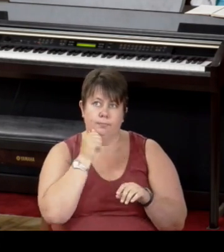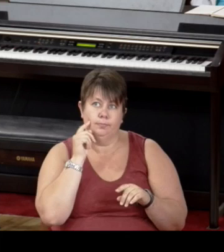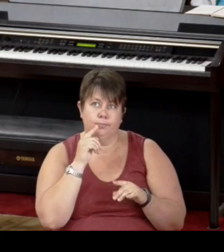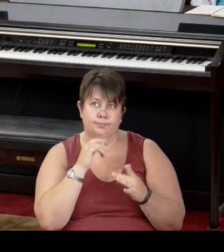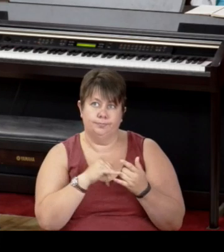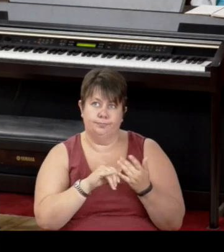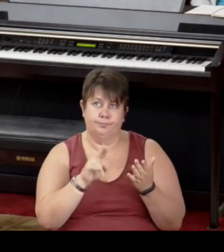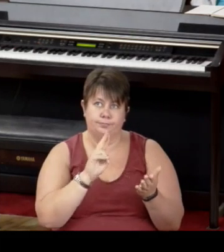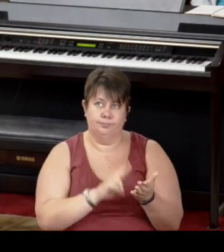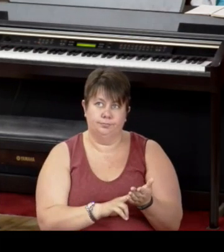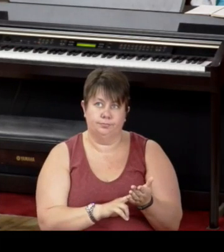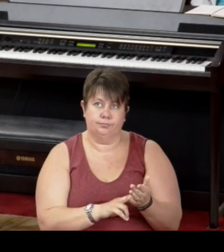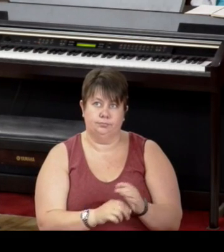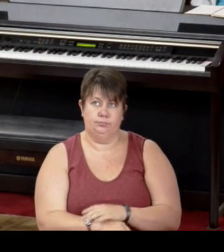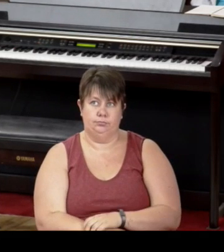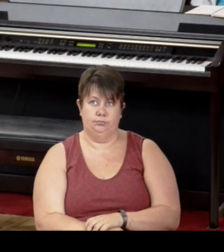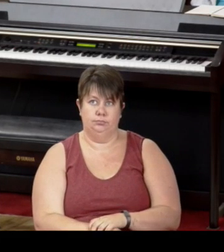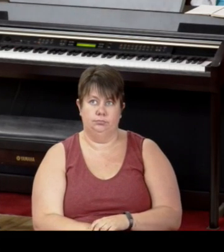sexual immorality.